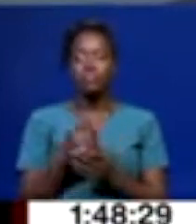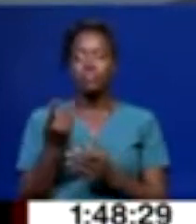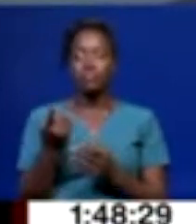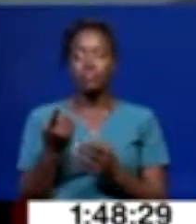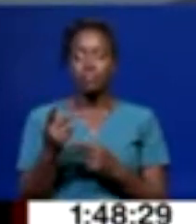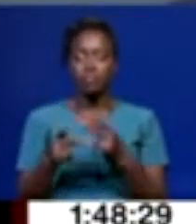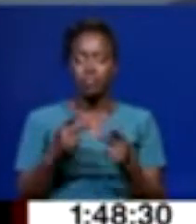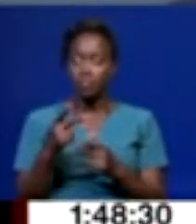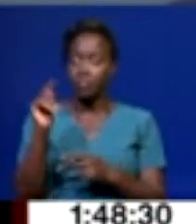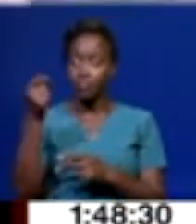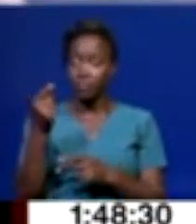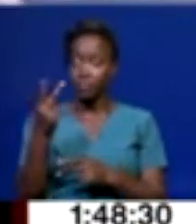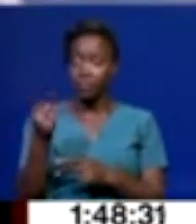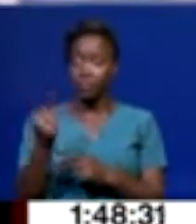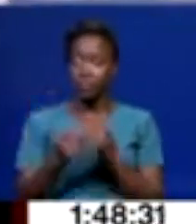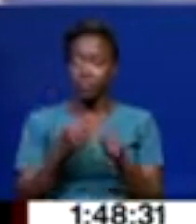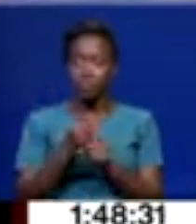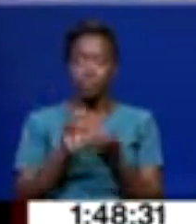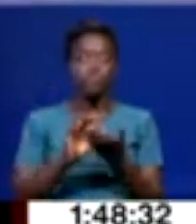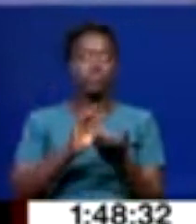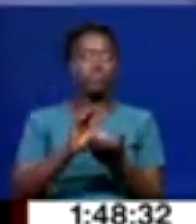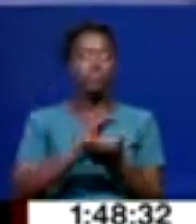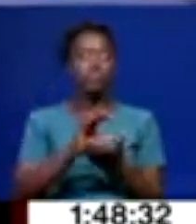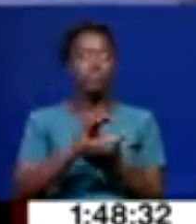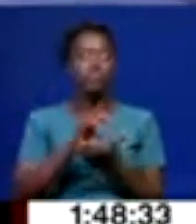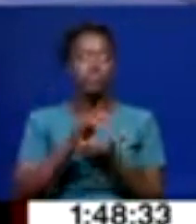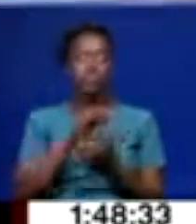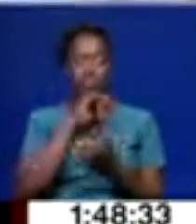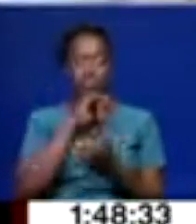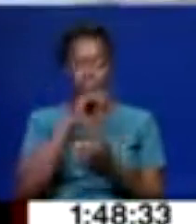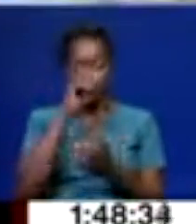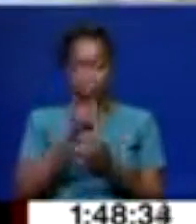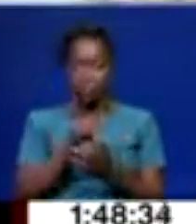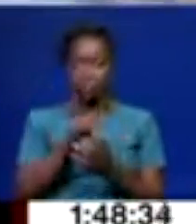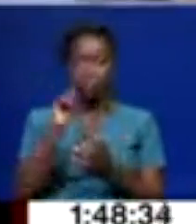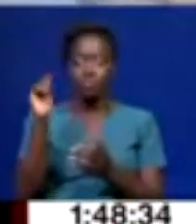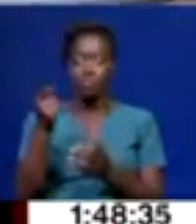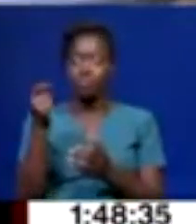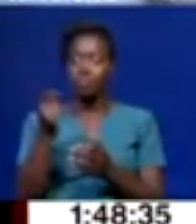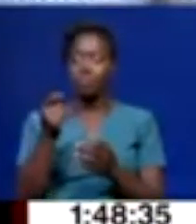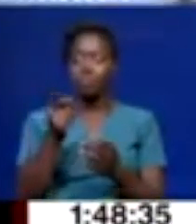the last 25 years, distributes its products in Uganda, Tanzania, Rwanda, Burundi,